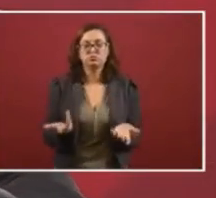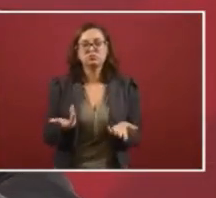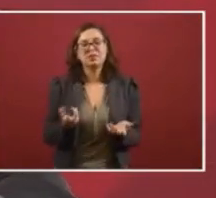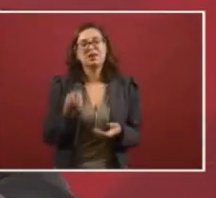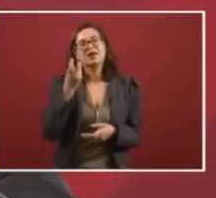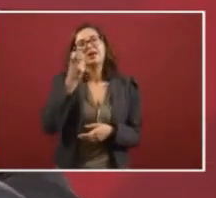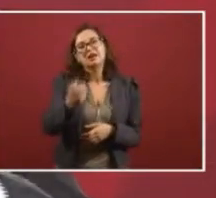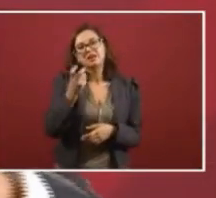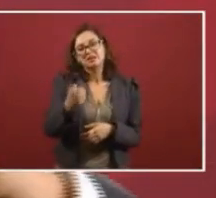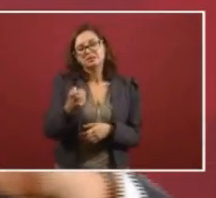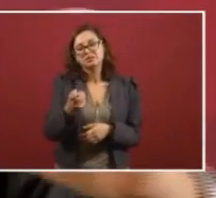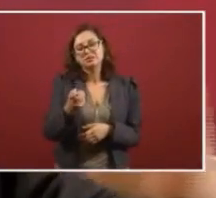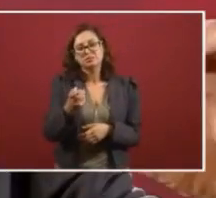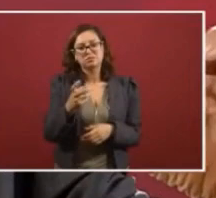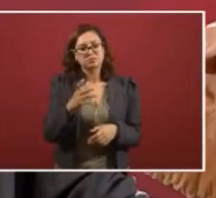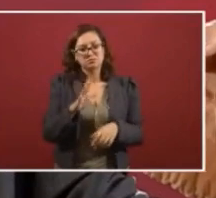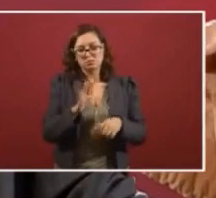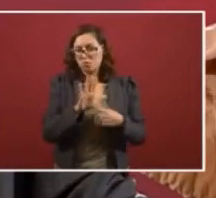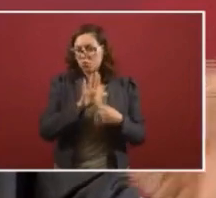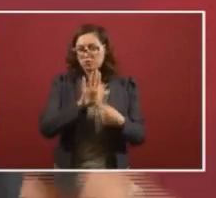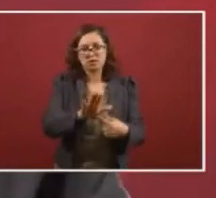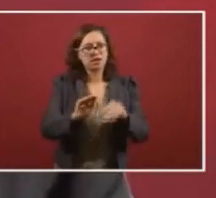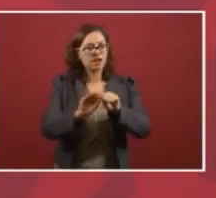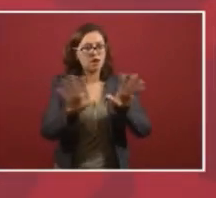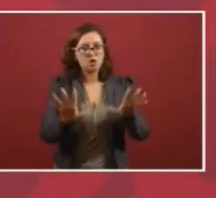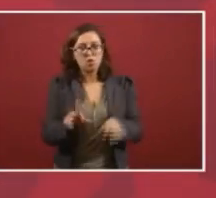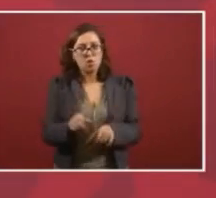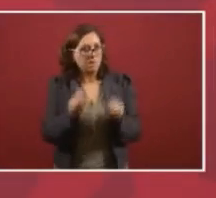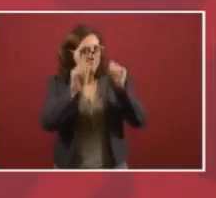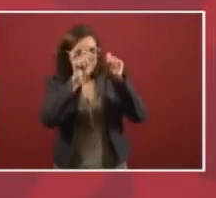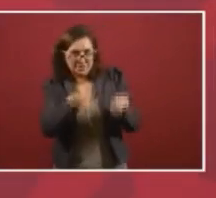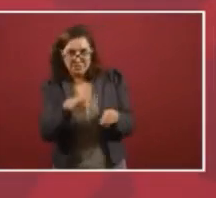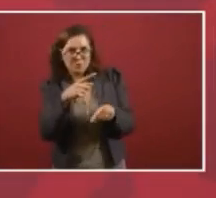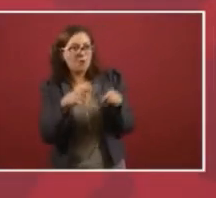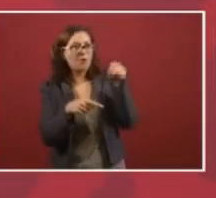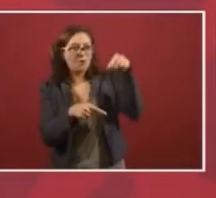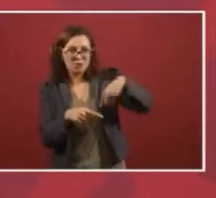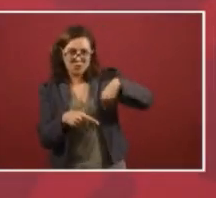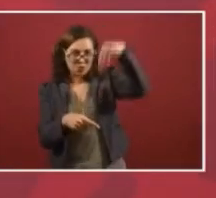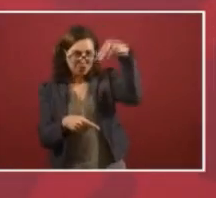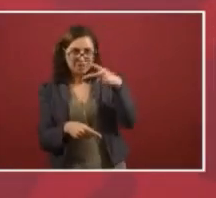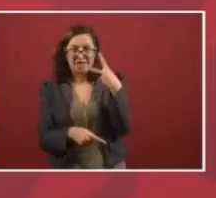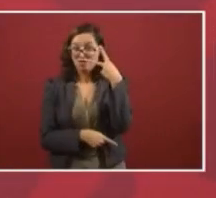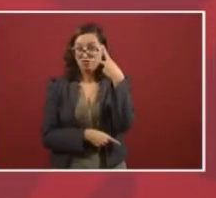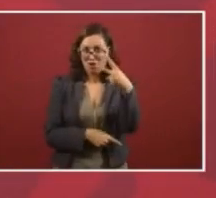duct. And that was a very clear proof.